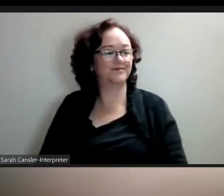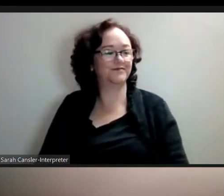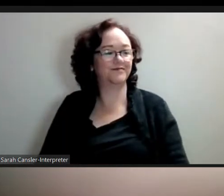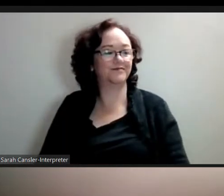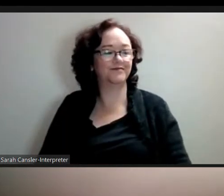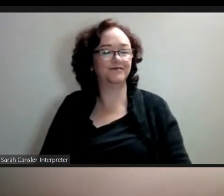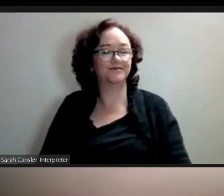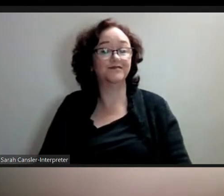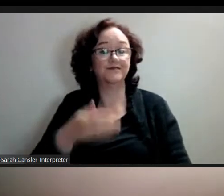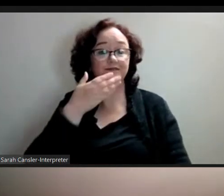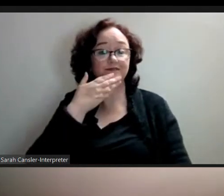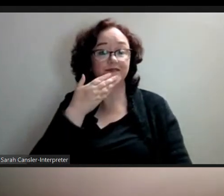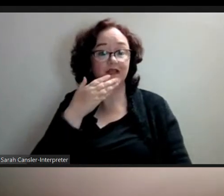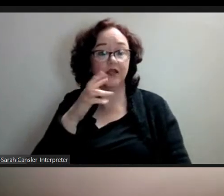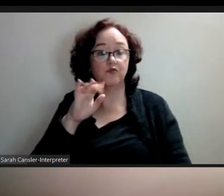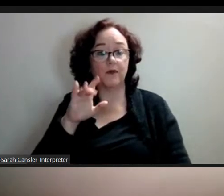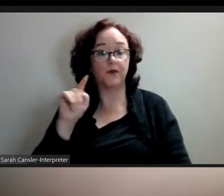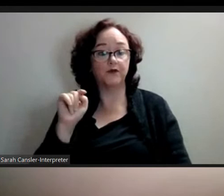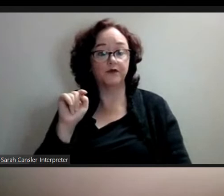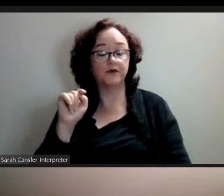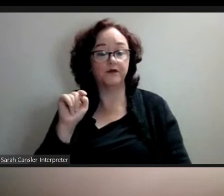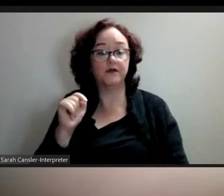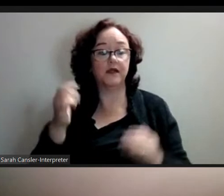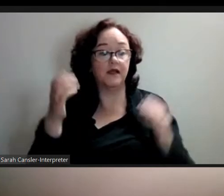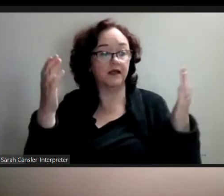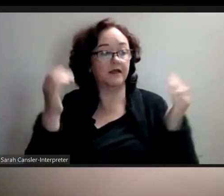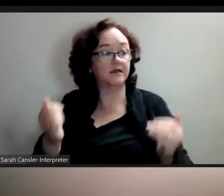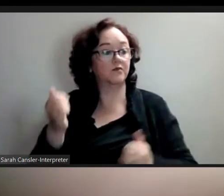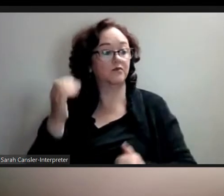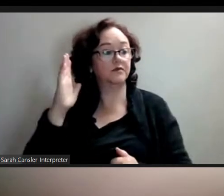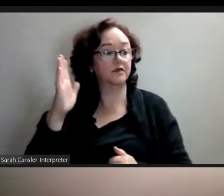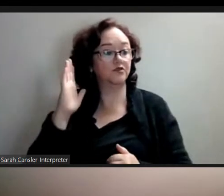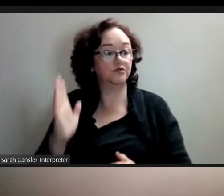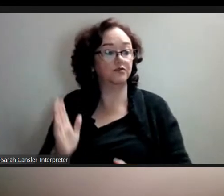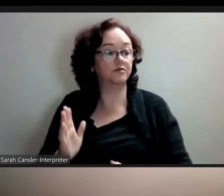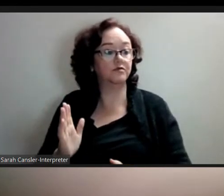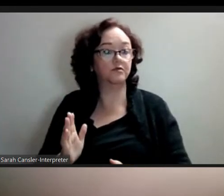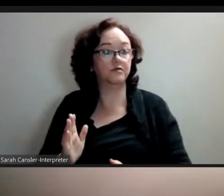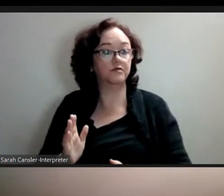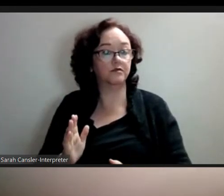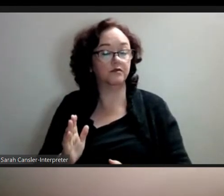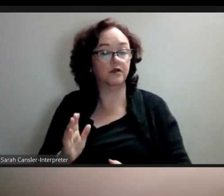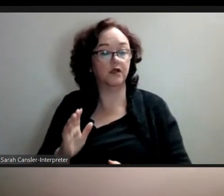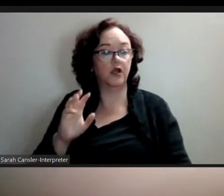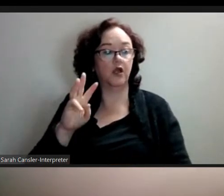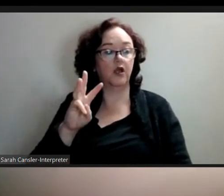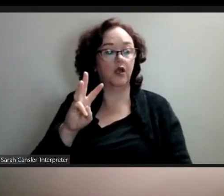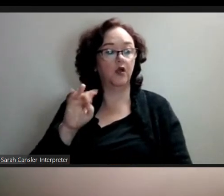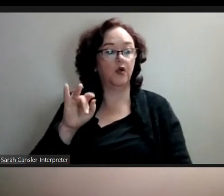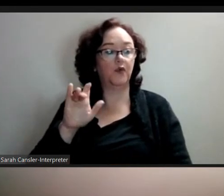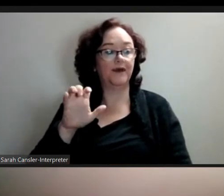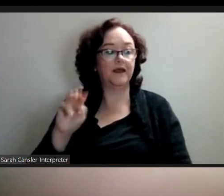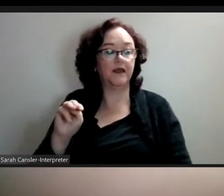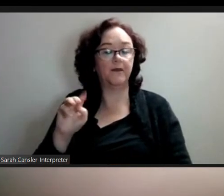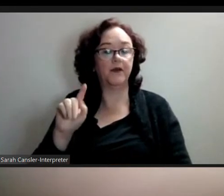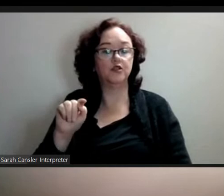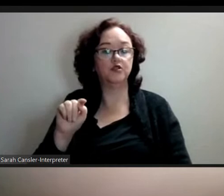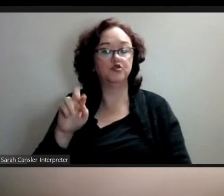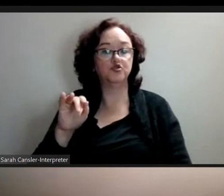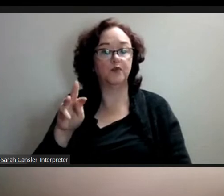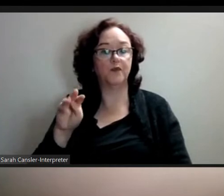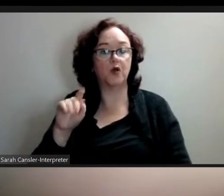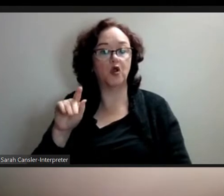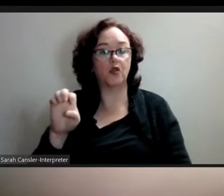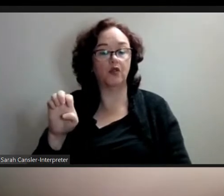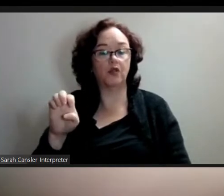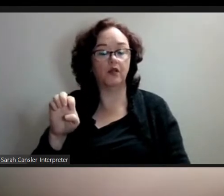Thank you, Robert. Our next presenter will be William Trumbull, presenting on the accessible